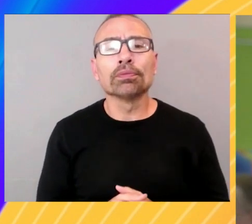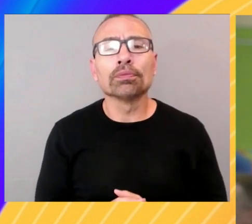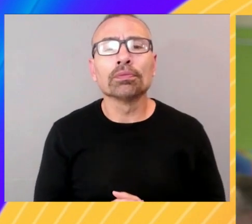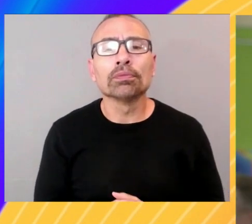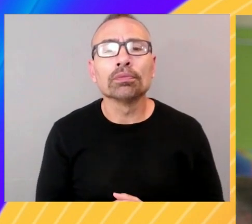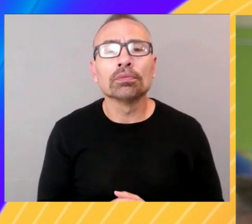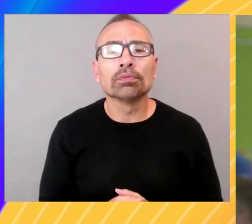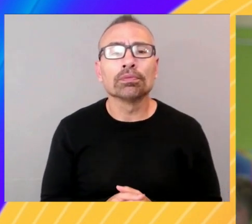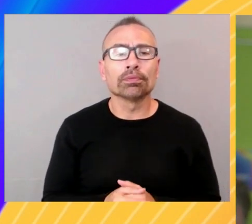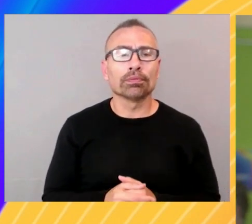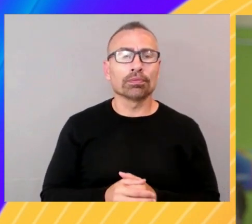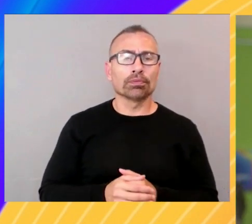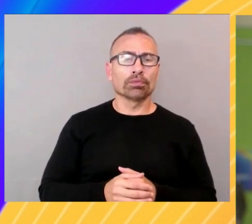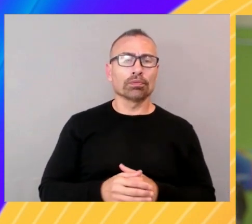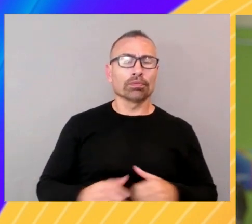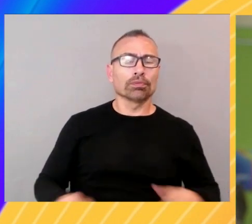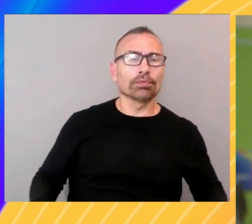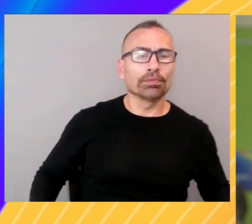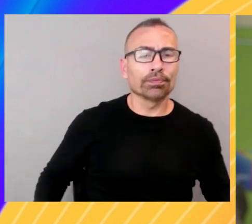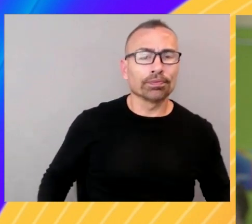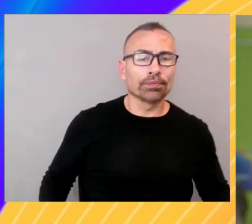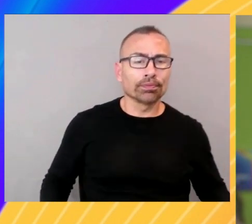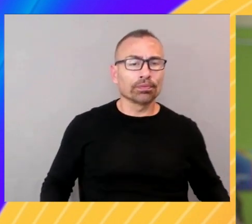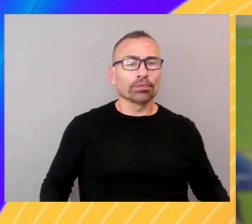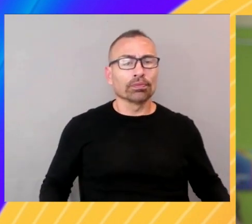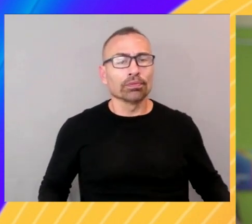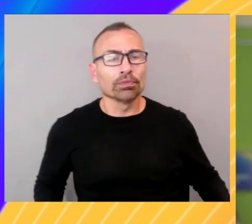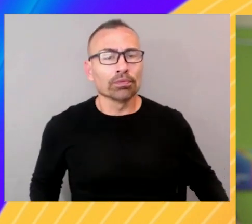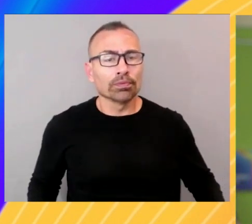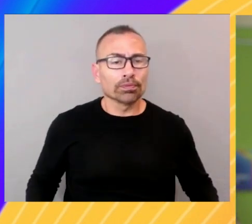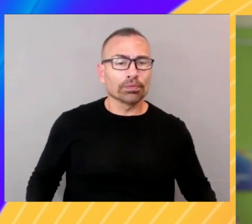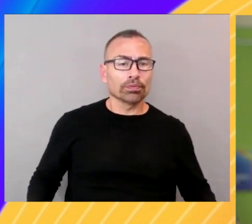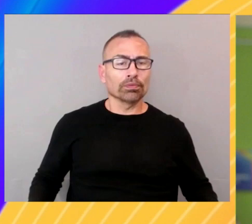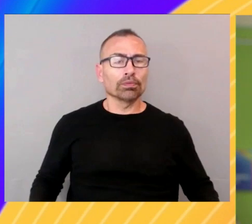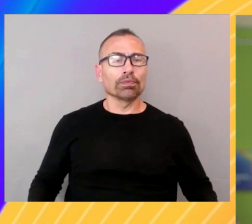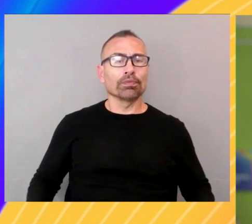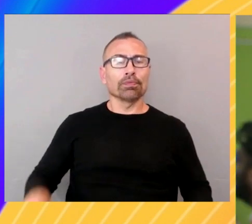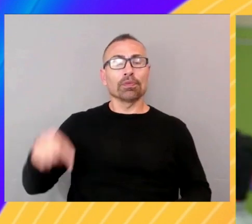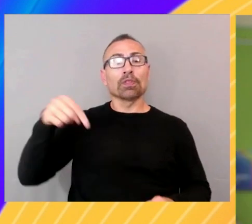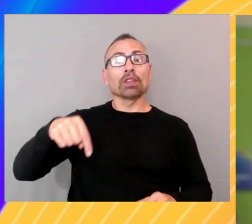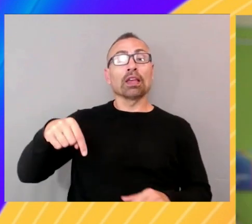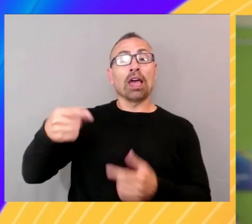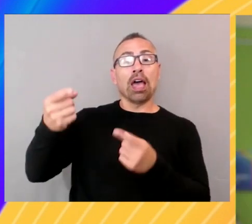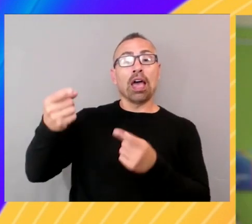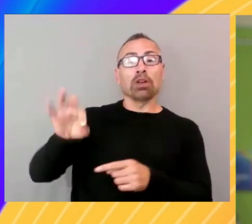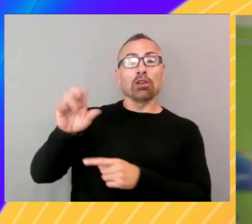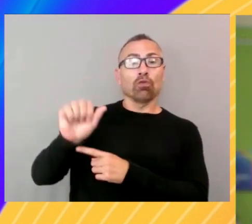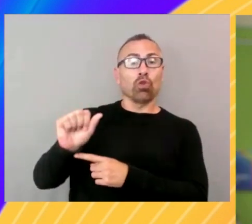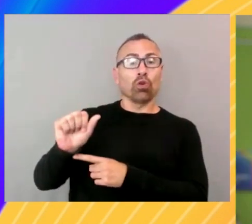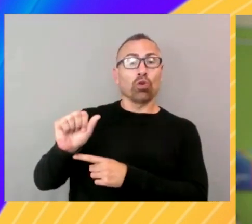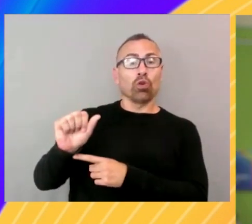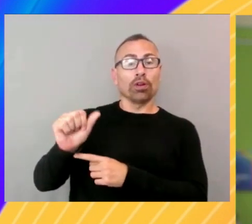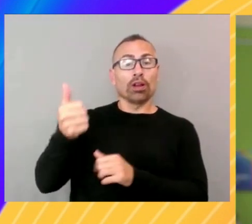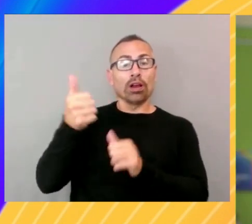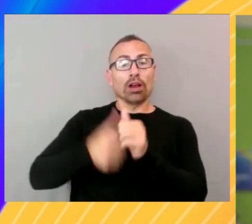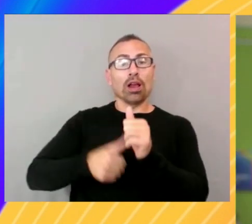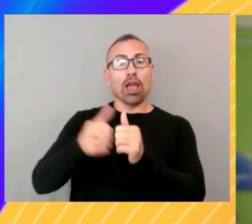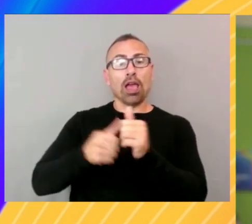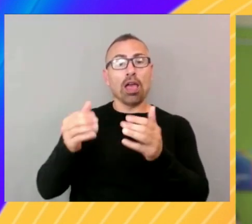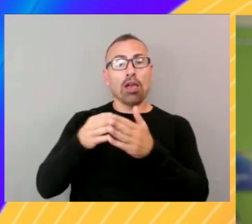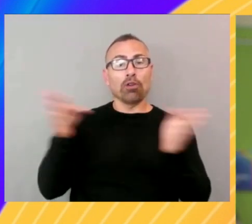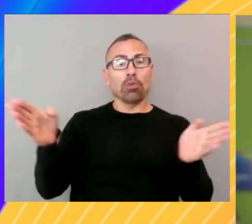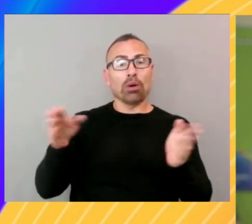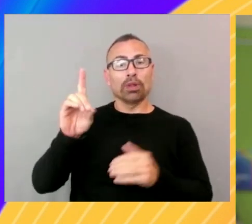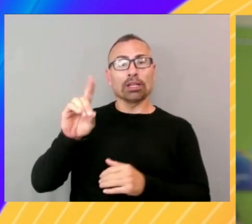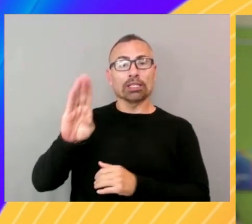a professor in Florida who basically took every public database of known clinical, like that annotate.